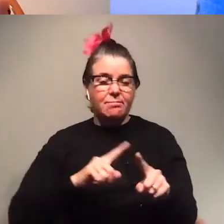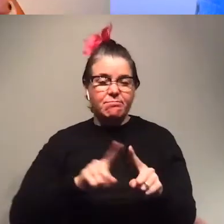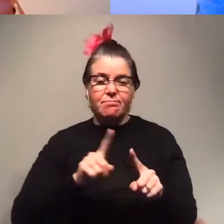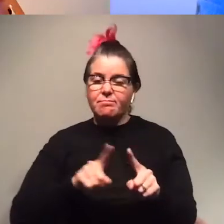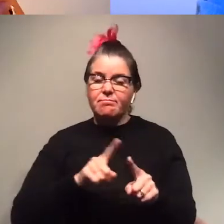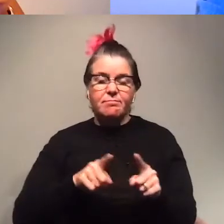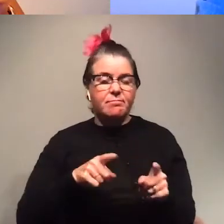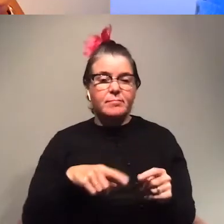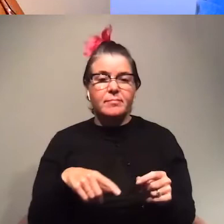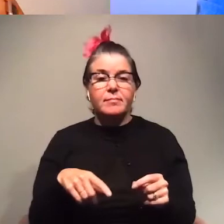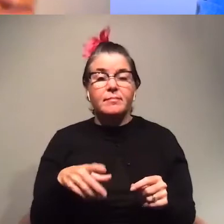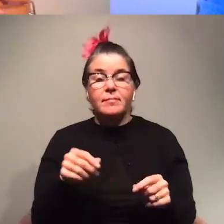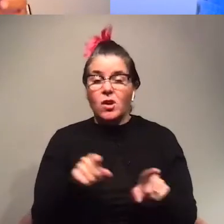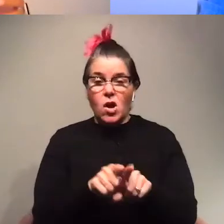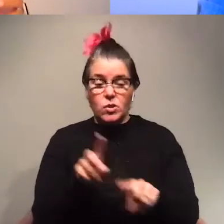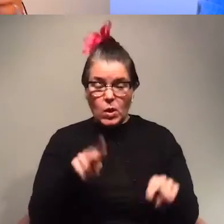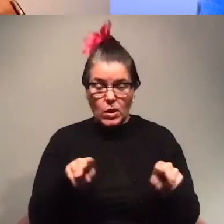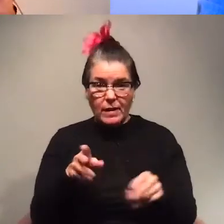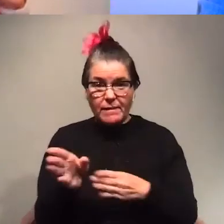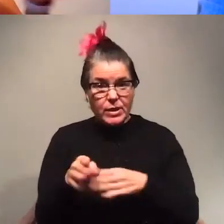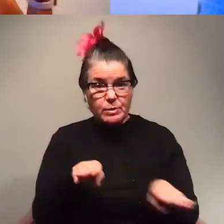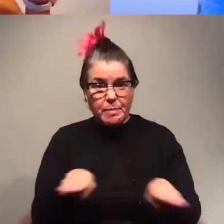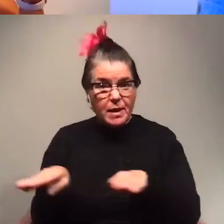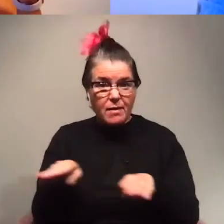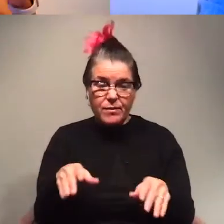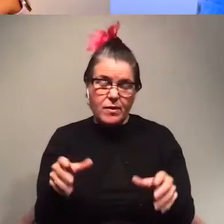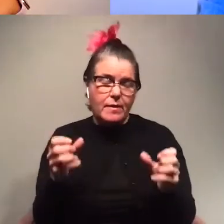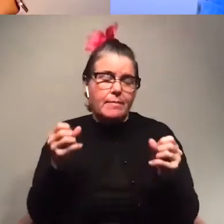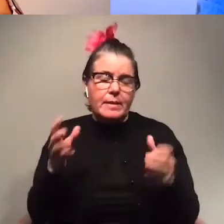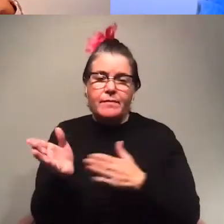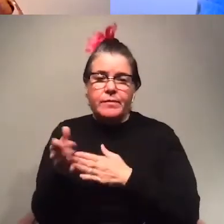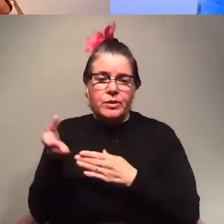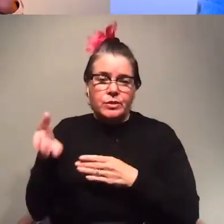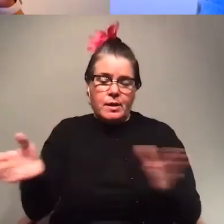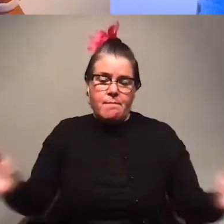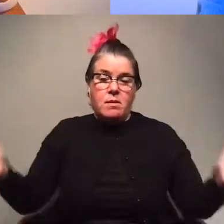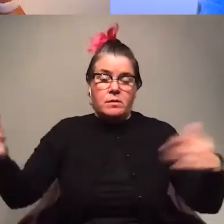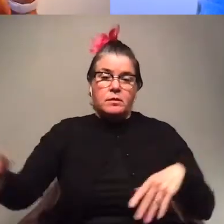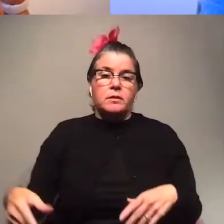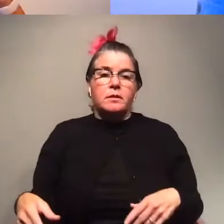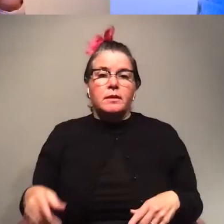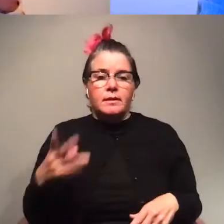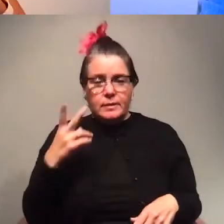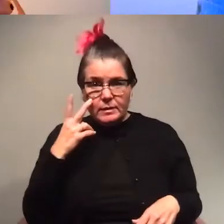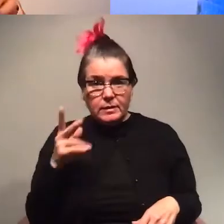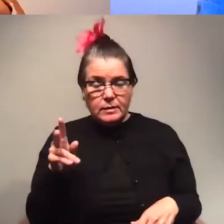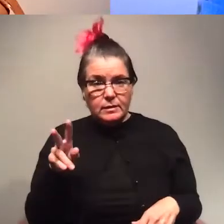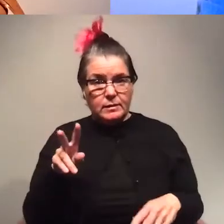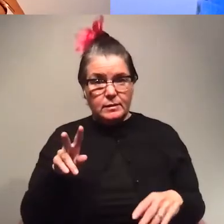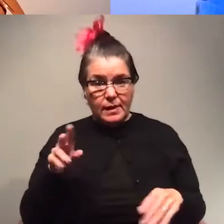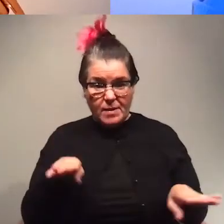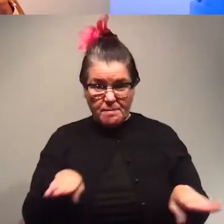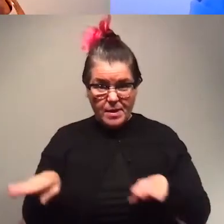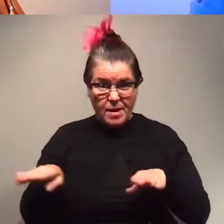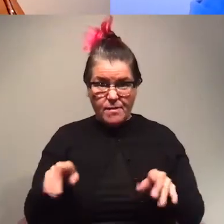at like behavior of fish, there's tons of fish in the actual mesocosm box. So you can see if there's like distinct behavioral